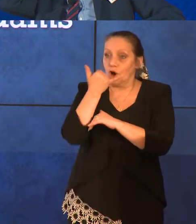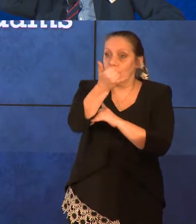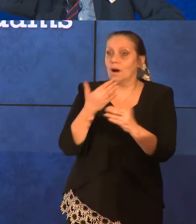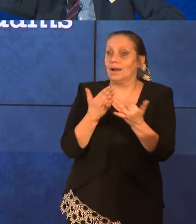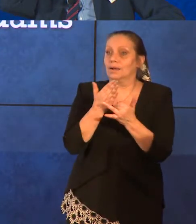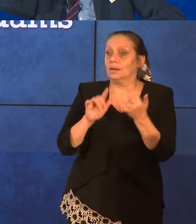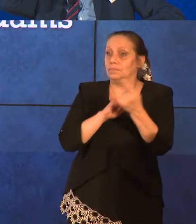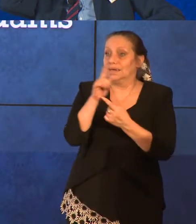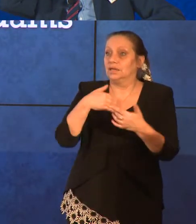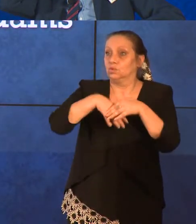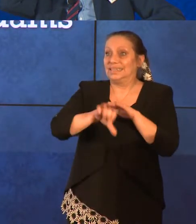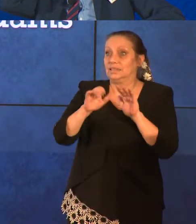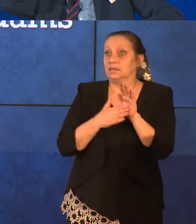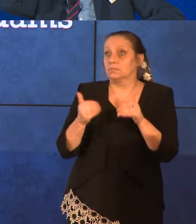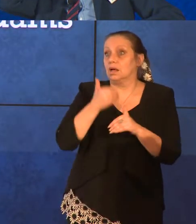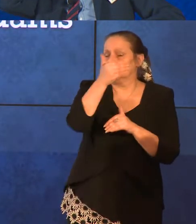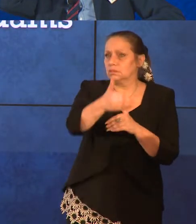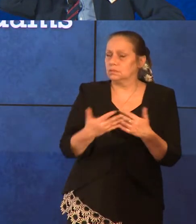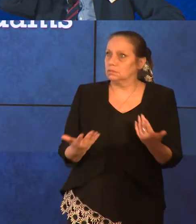meeting would be in 6 months.